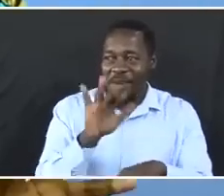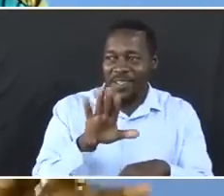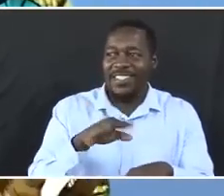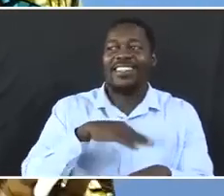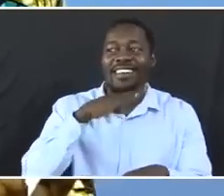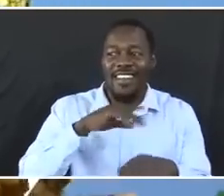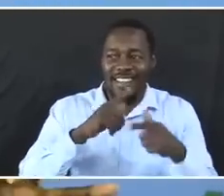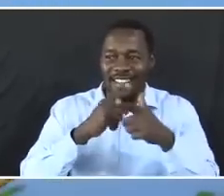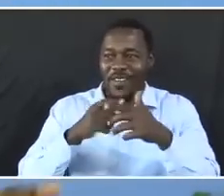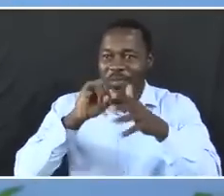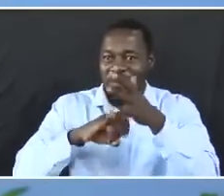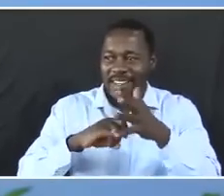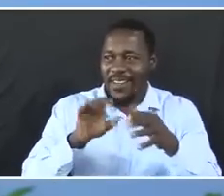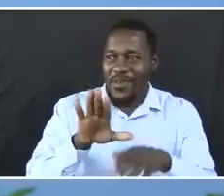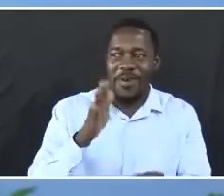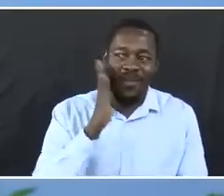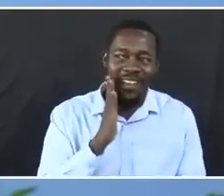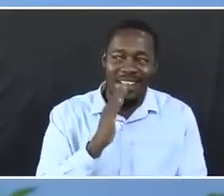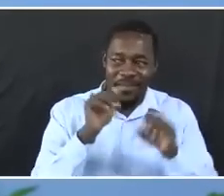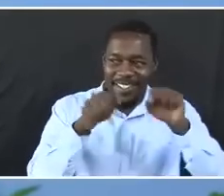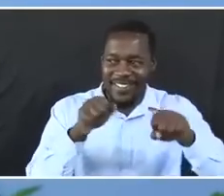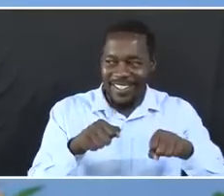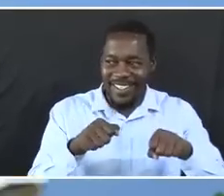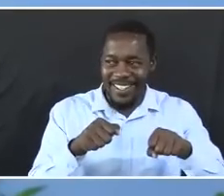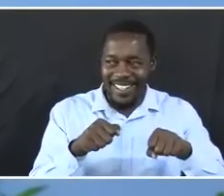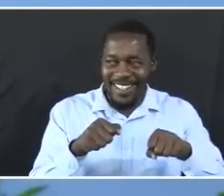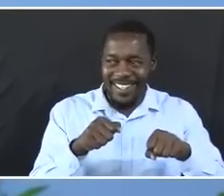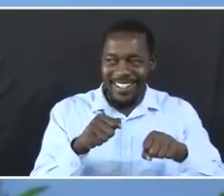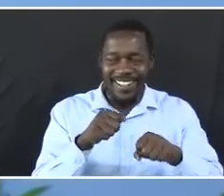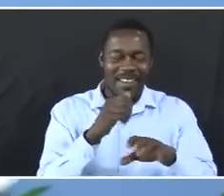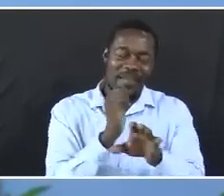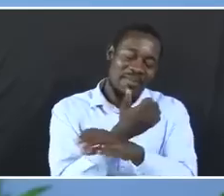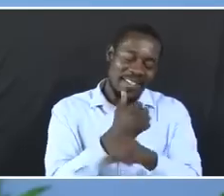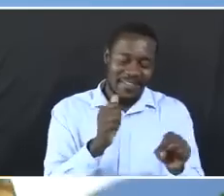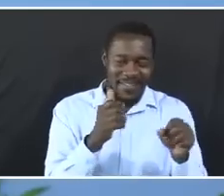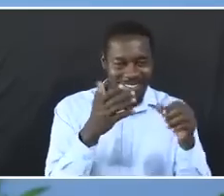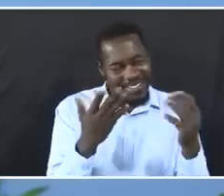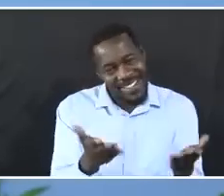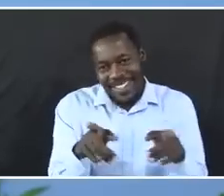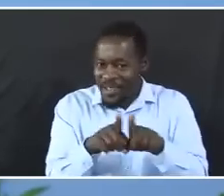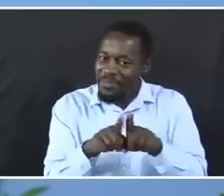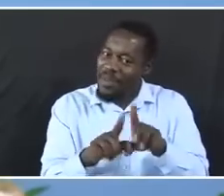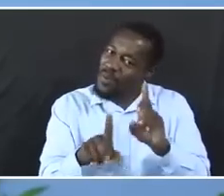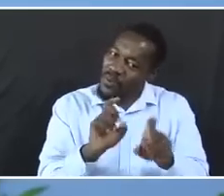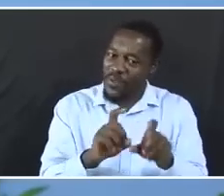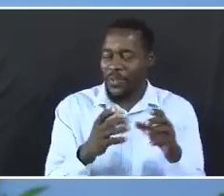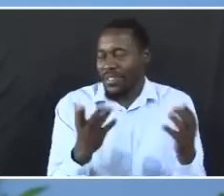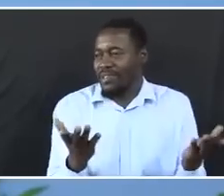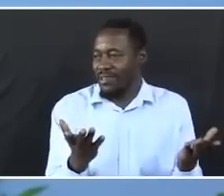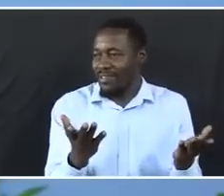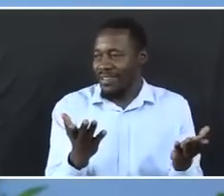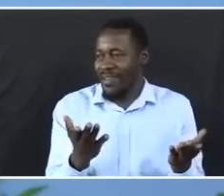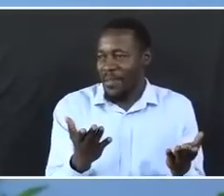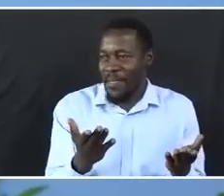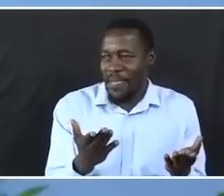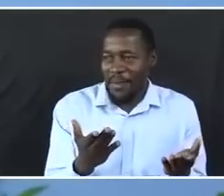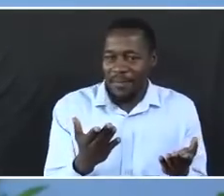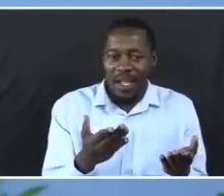biblical stand on divorce. And they're asking, am I allowed to remarry